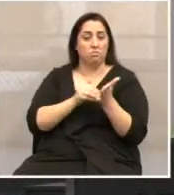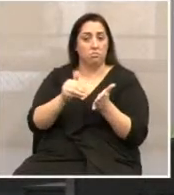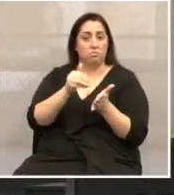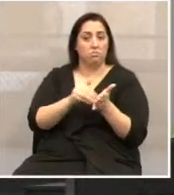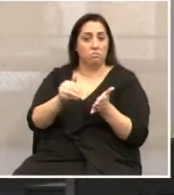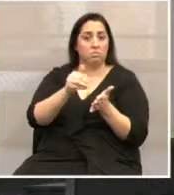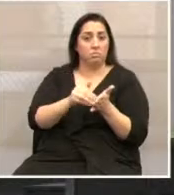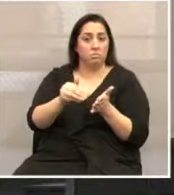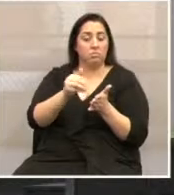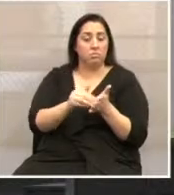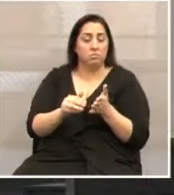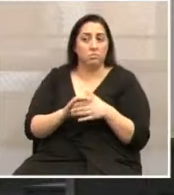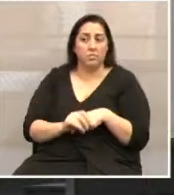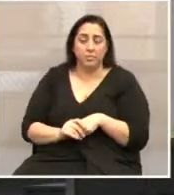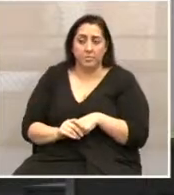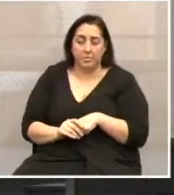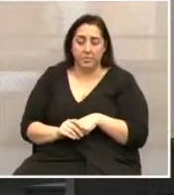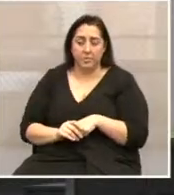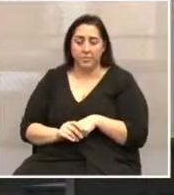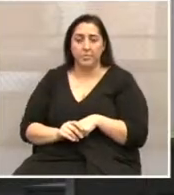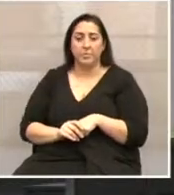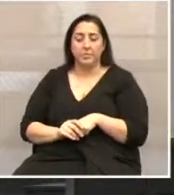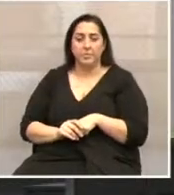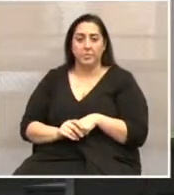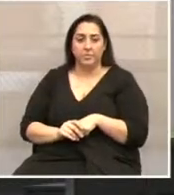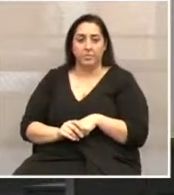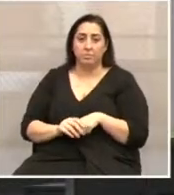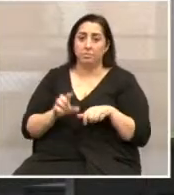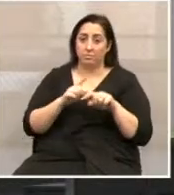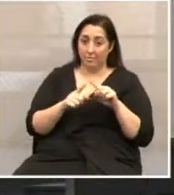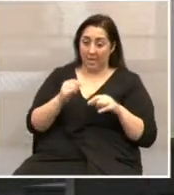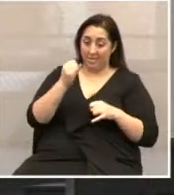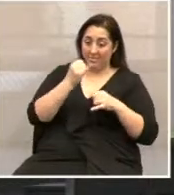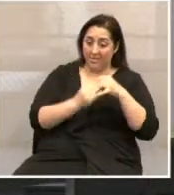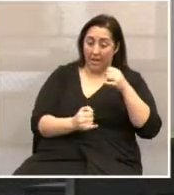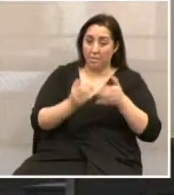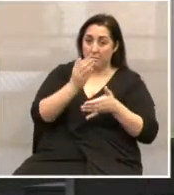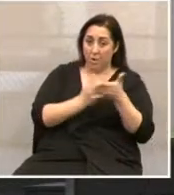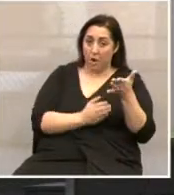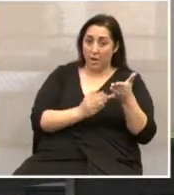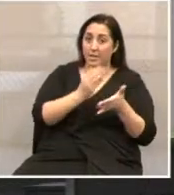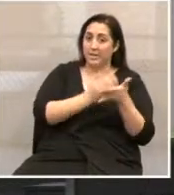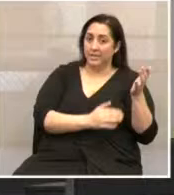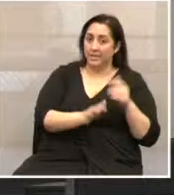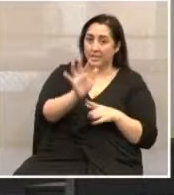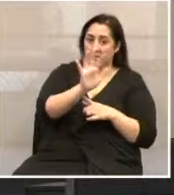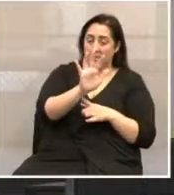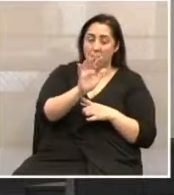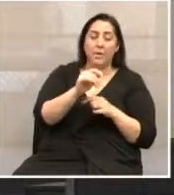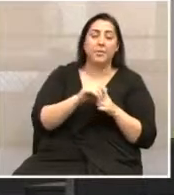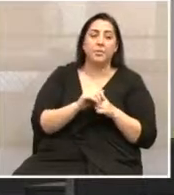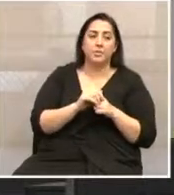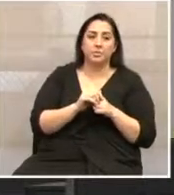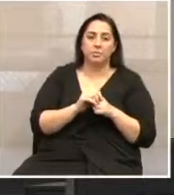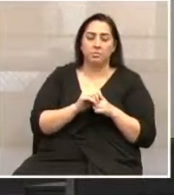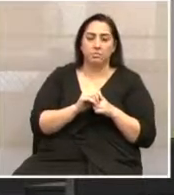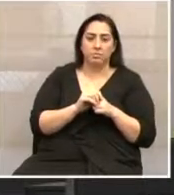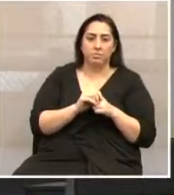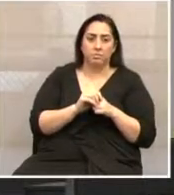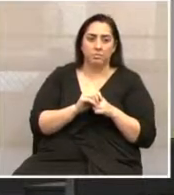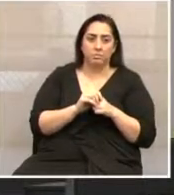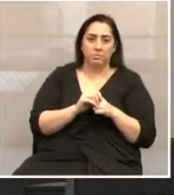piece of the Voting Rights Act was Section 5. Section 5 singled out certain states for what we